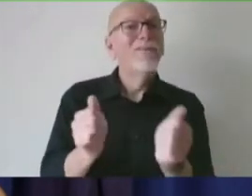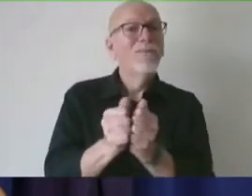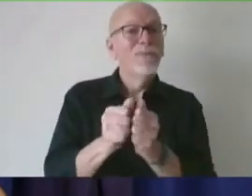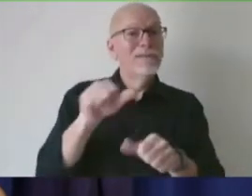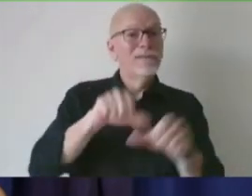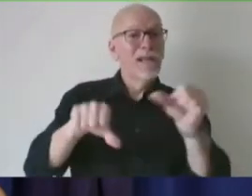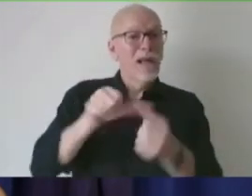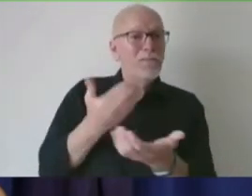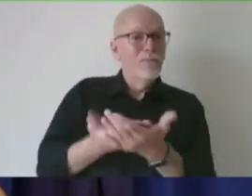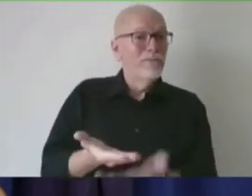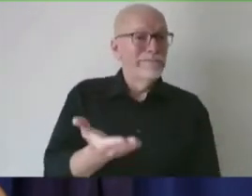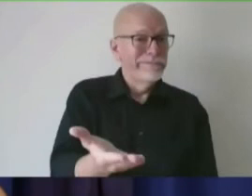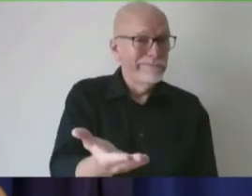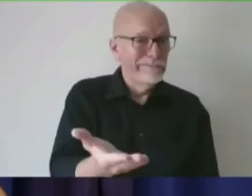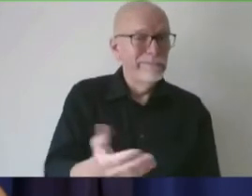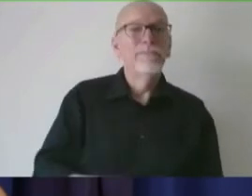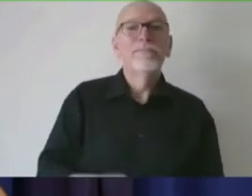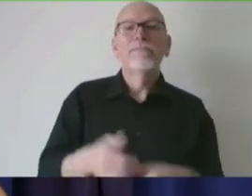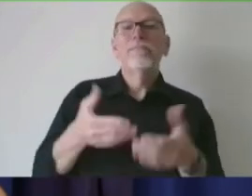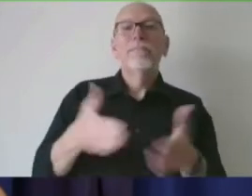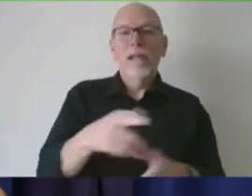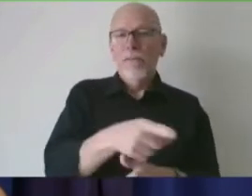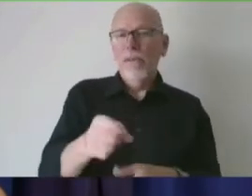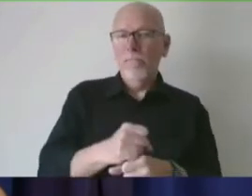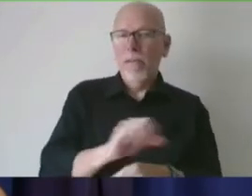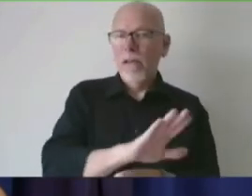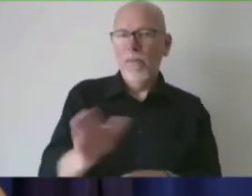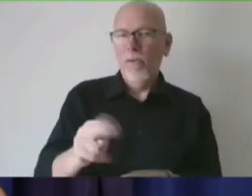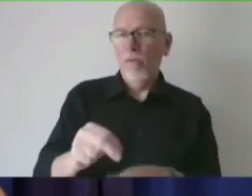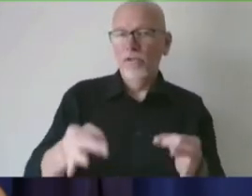recommendations and guidance, and then allowing them to make that decision.